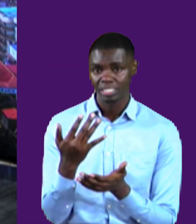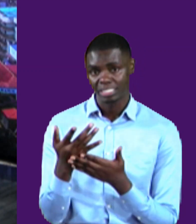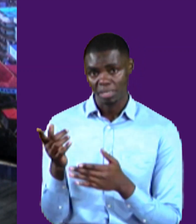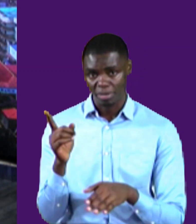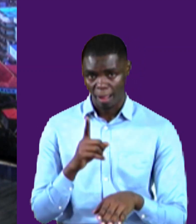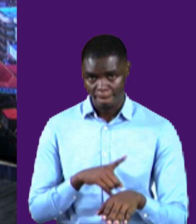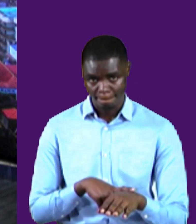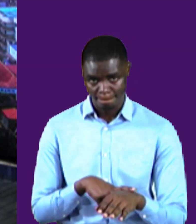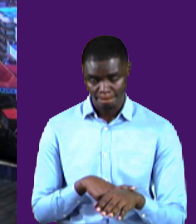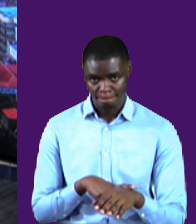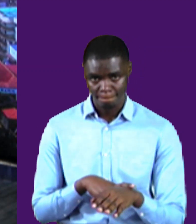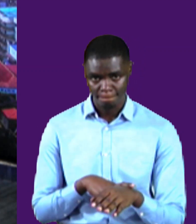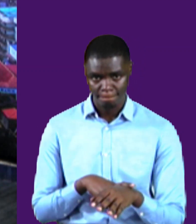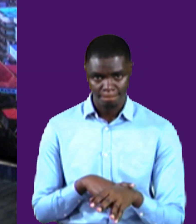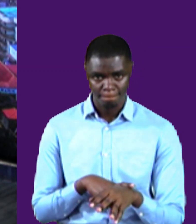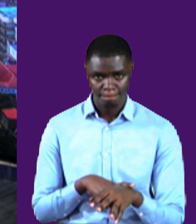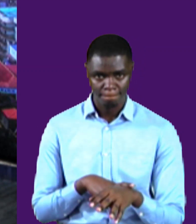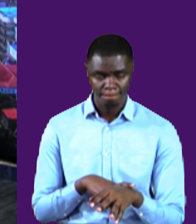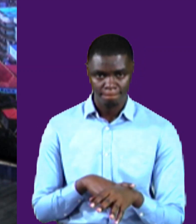you can